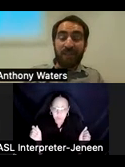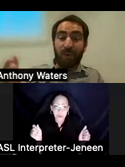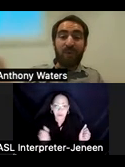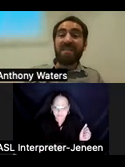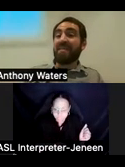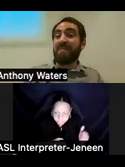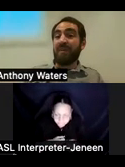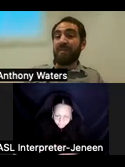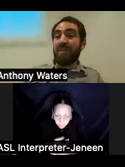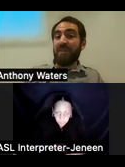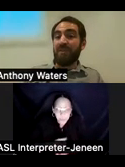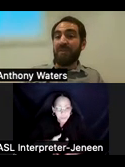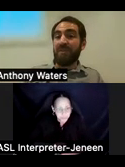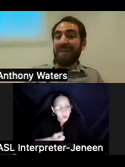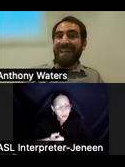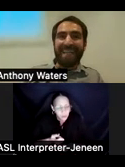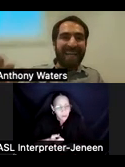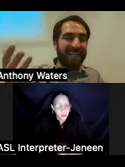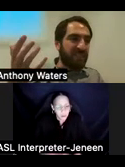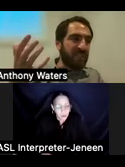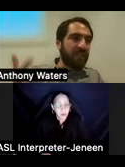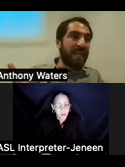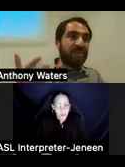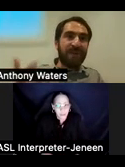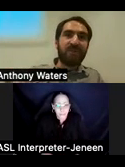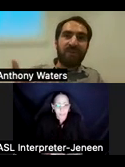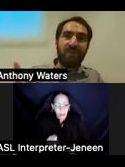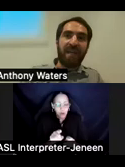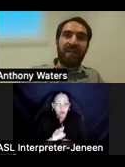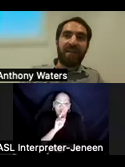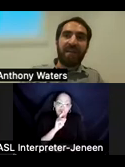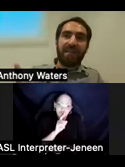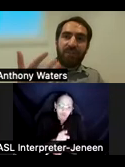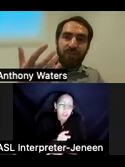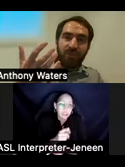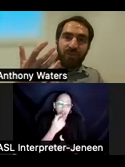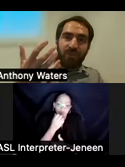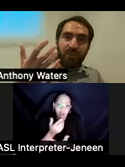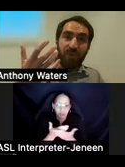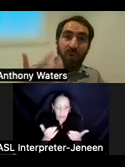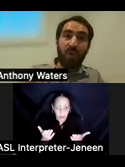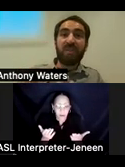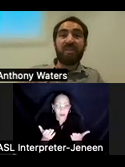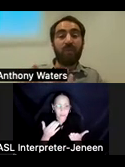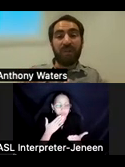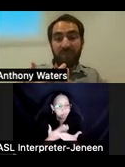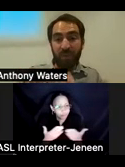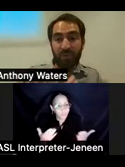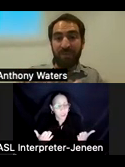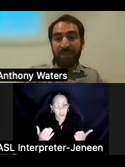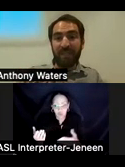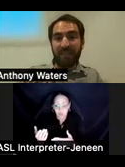They're exposing themselves to you. And that is such a treasured thing, to hold